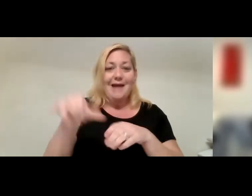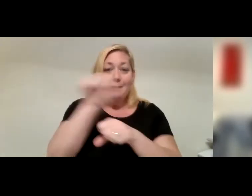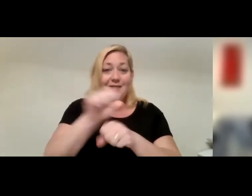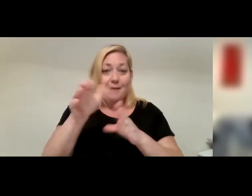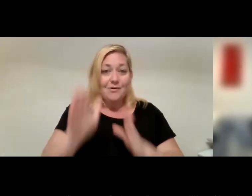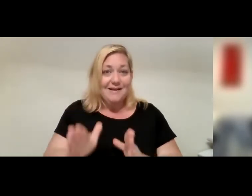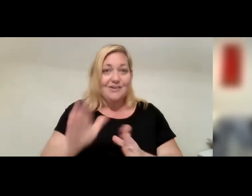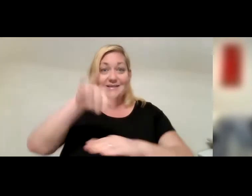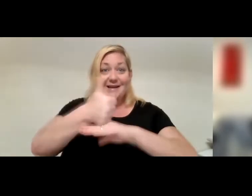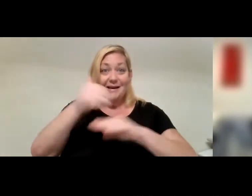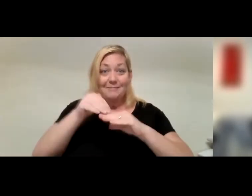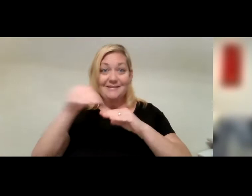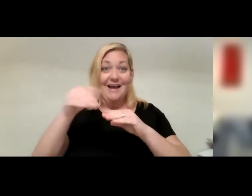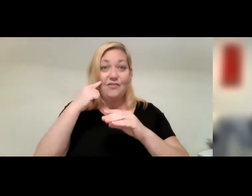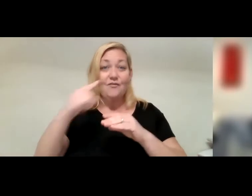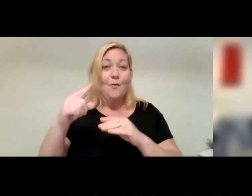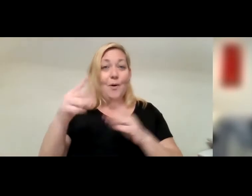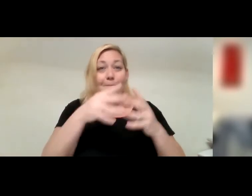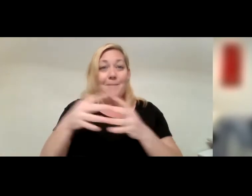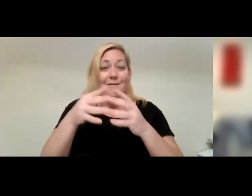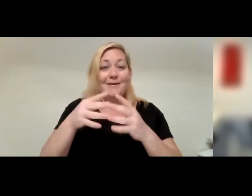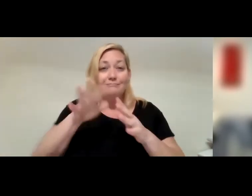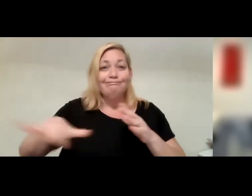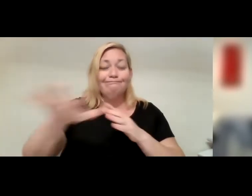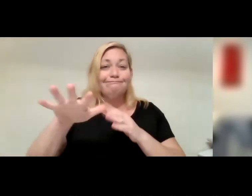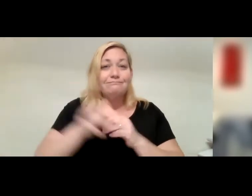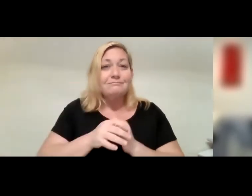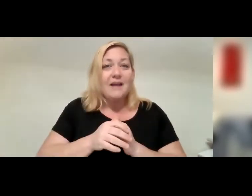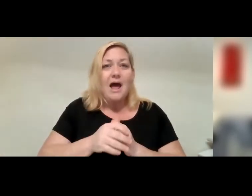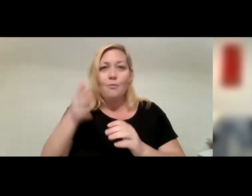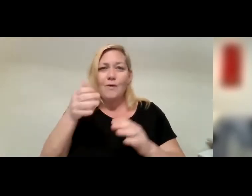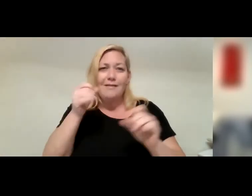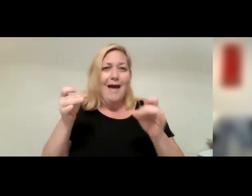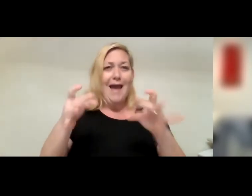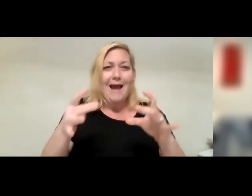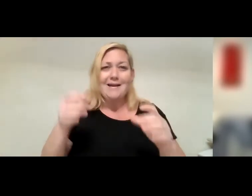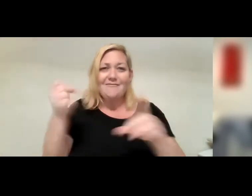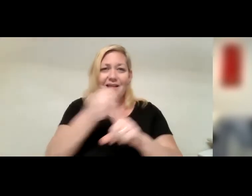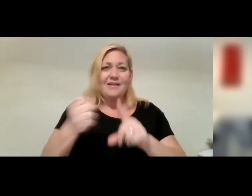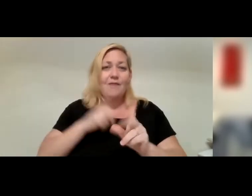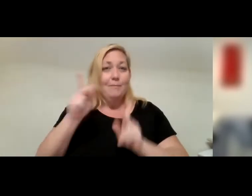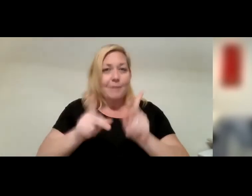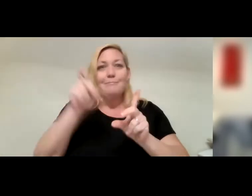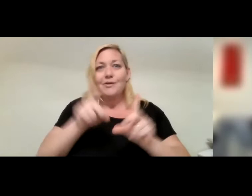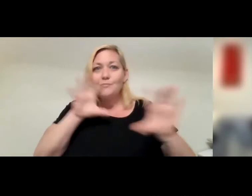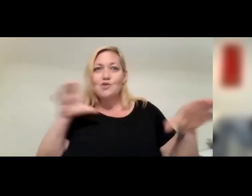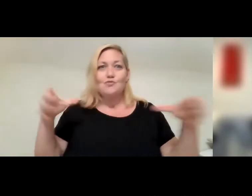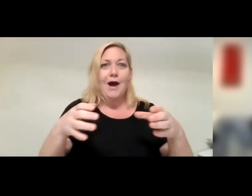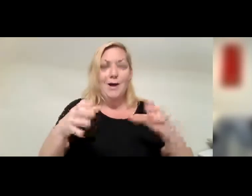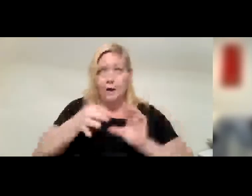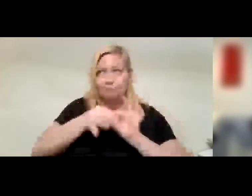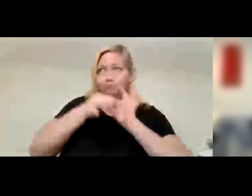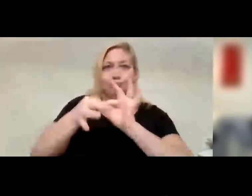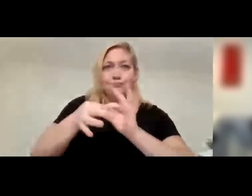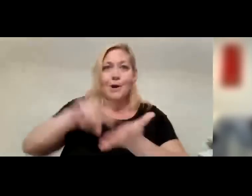the stage for Filipino Americans nationally. And with the shadow of hate and violence of our people, we must be united in our purpose, more so now